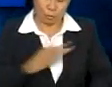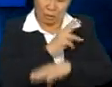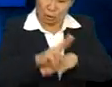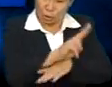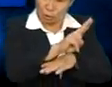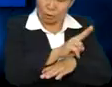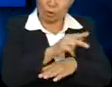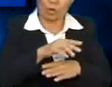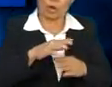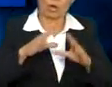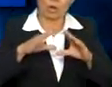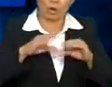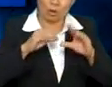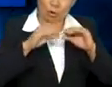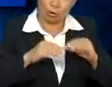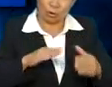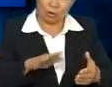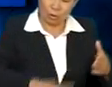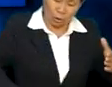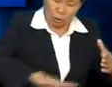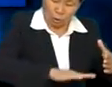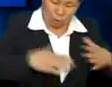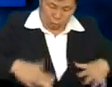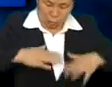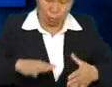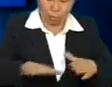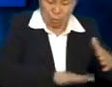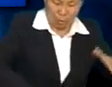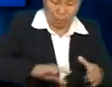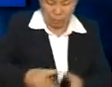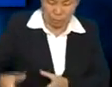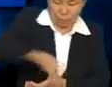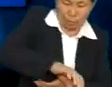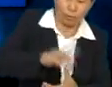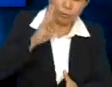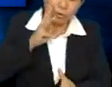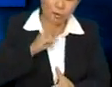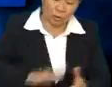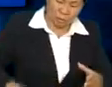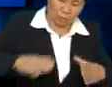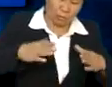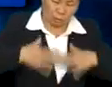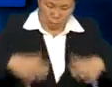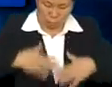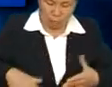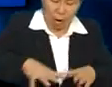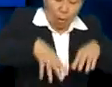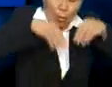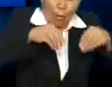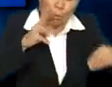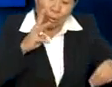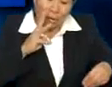We use the cotton cloth to wipe up a spilled drink. The cotton cloth absorbed